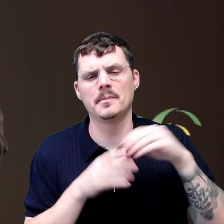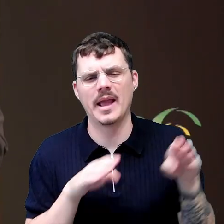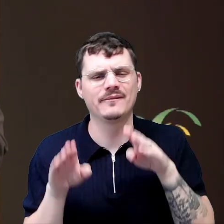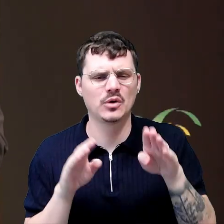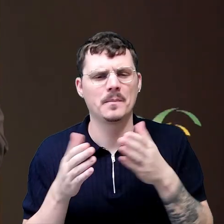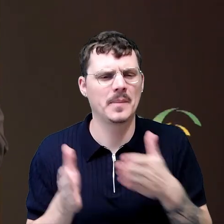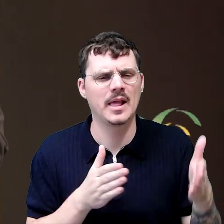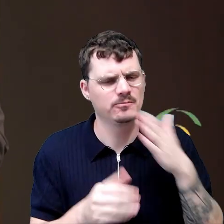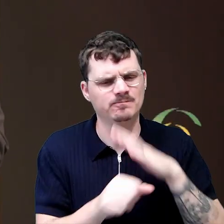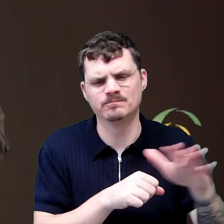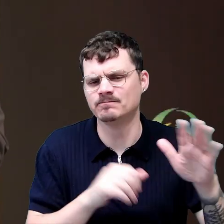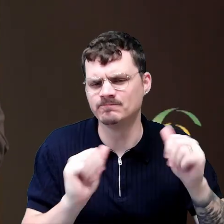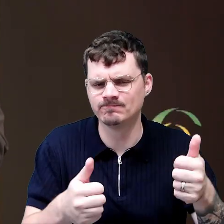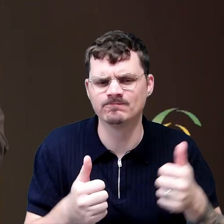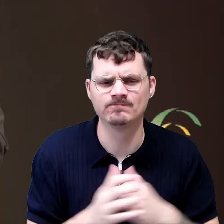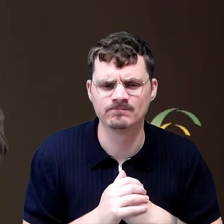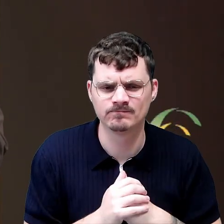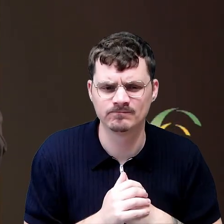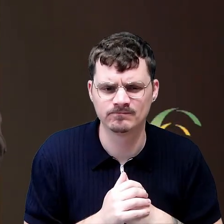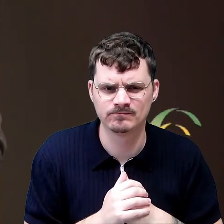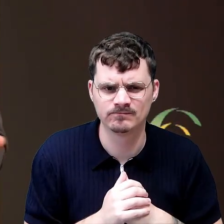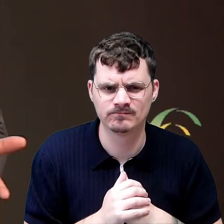plan?